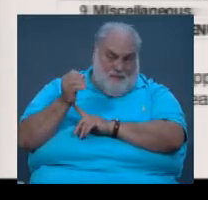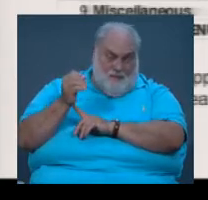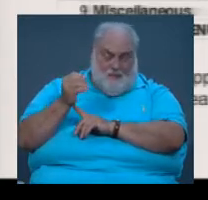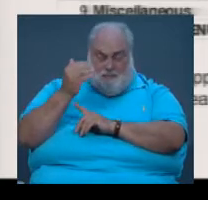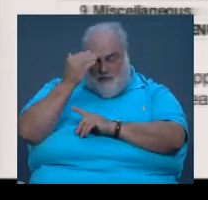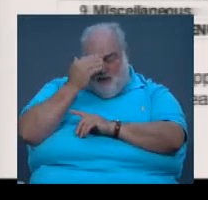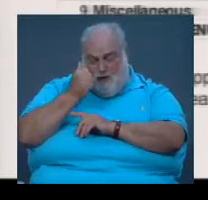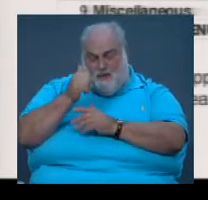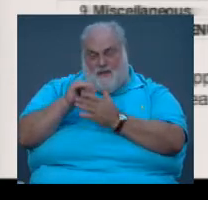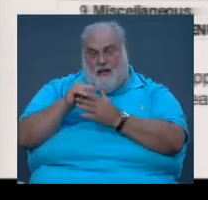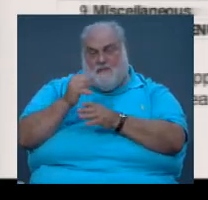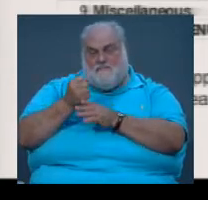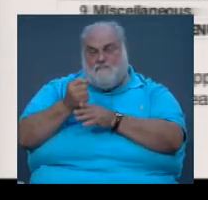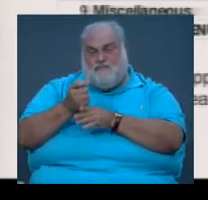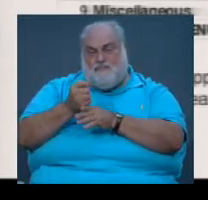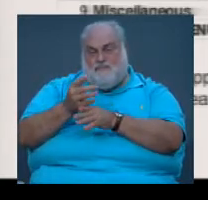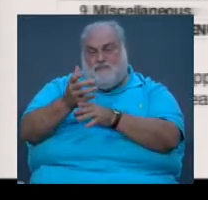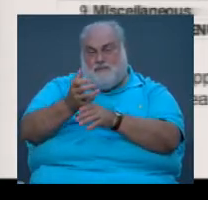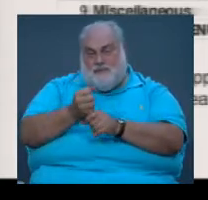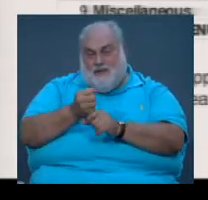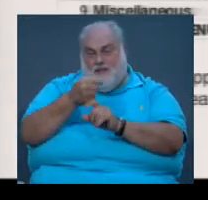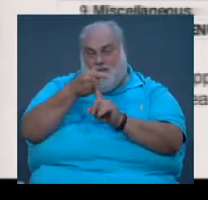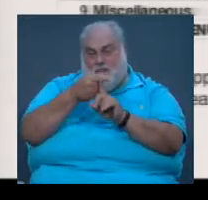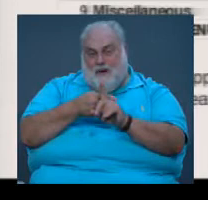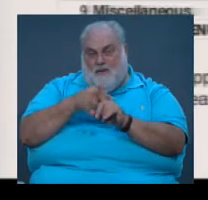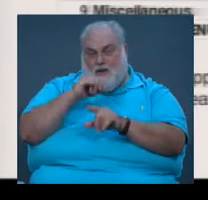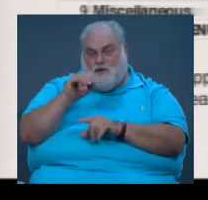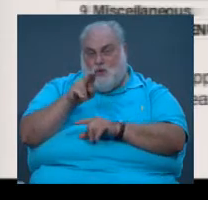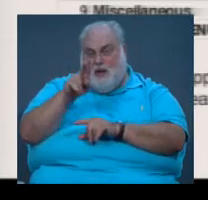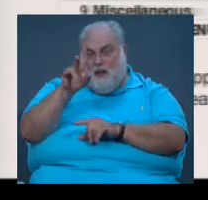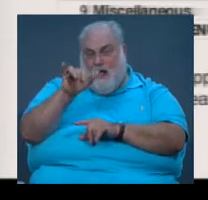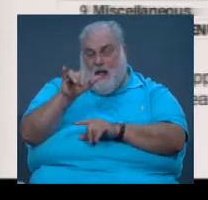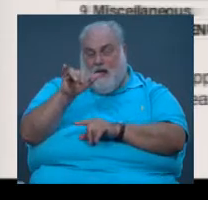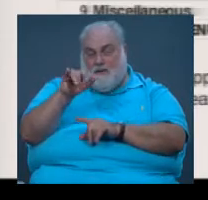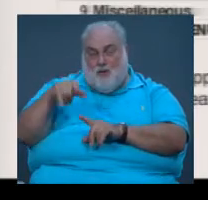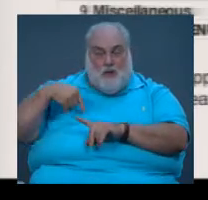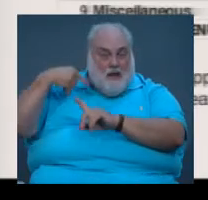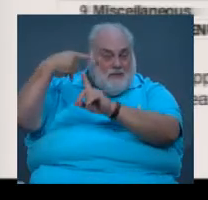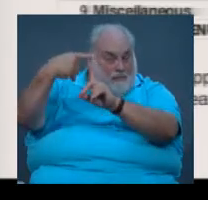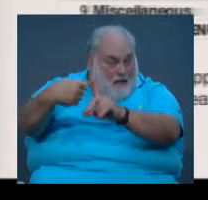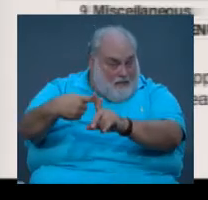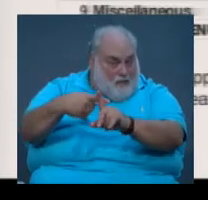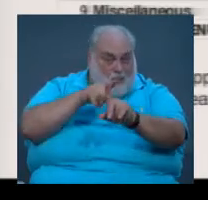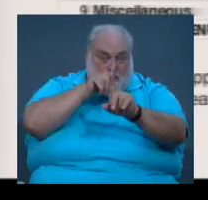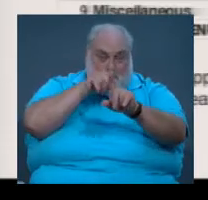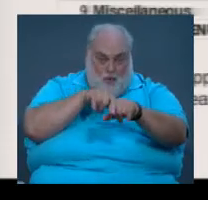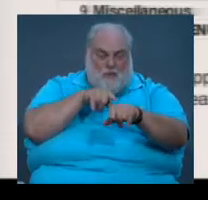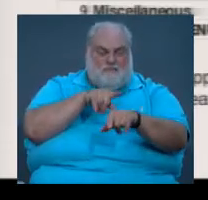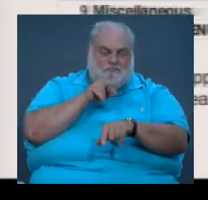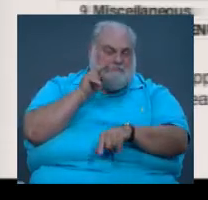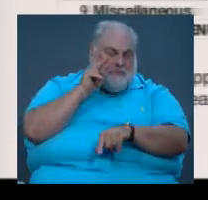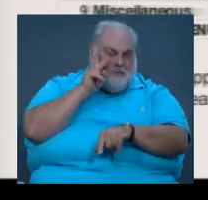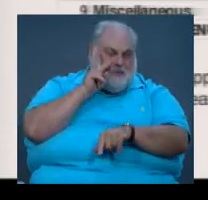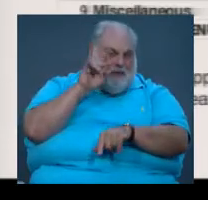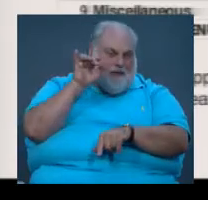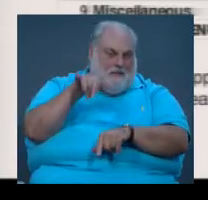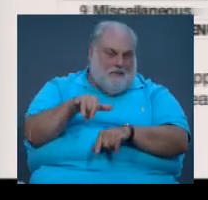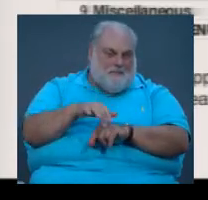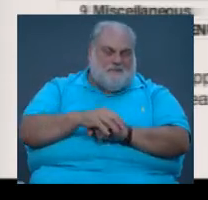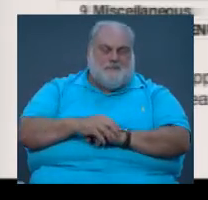received annually in July, so you'll be seeing that in next month's report. Our annual budget